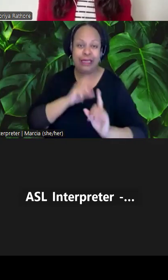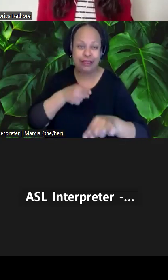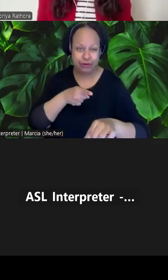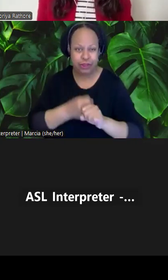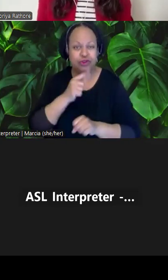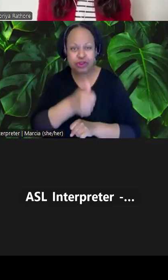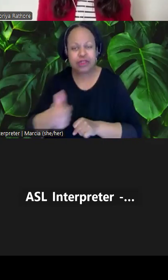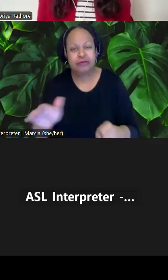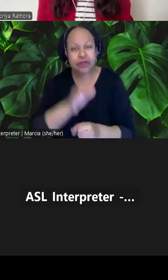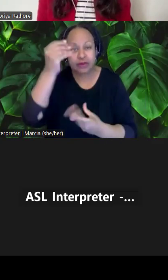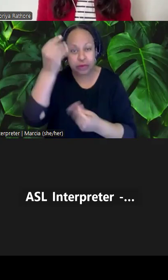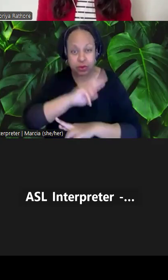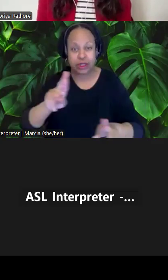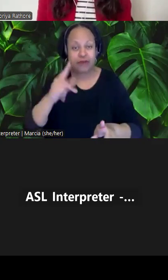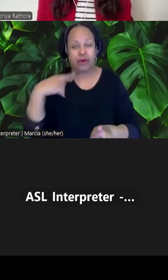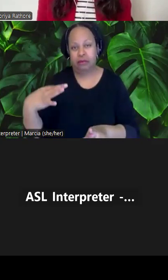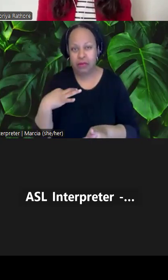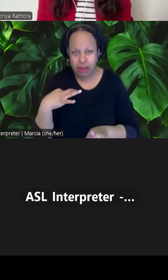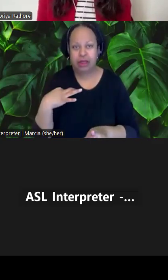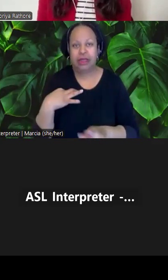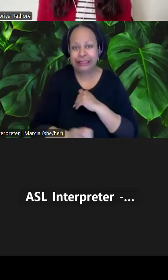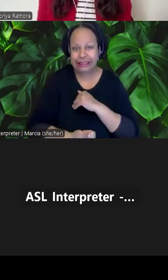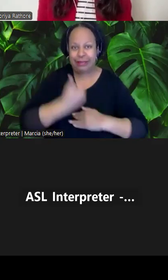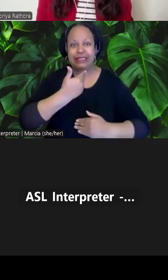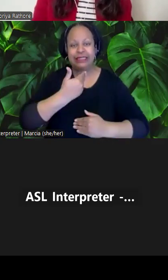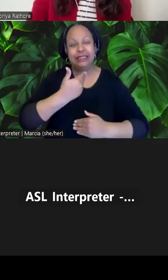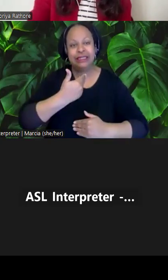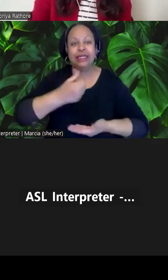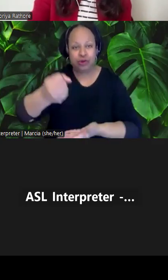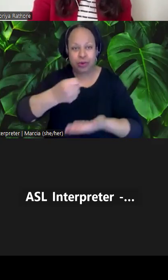all the information that you need to submit a grant application.